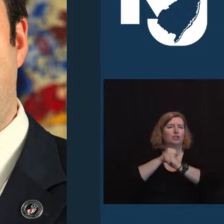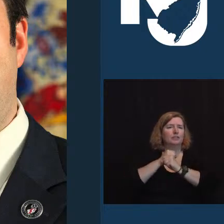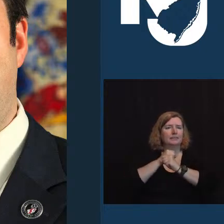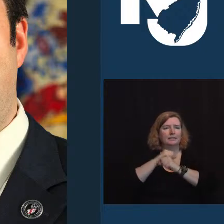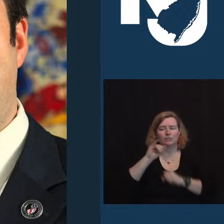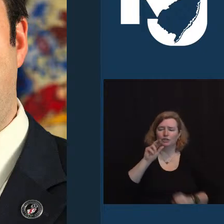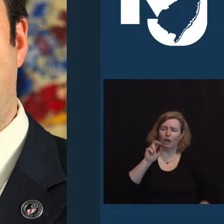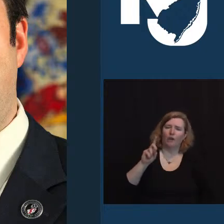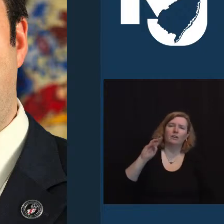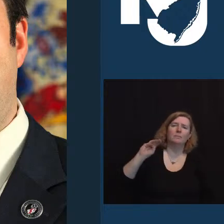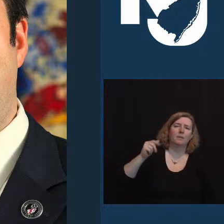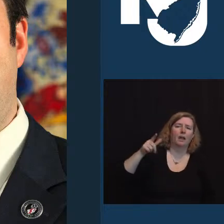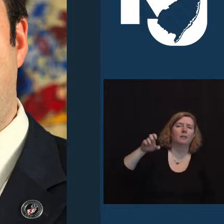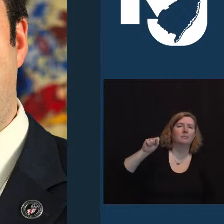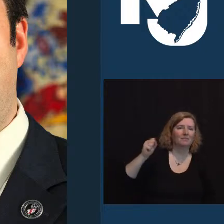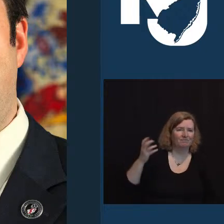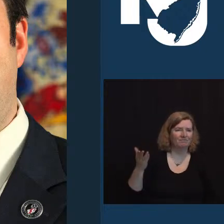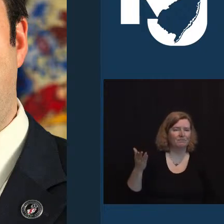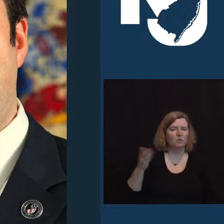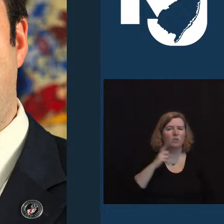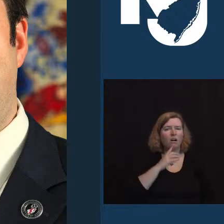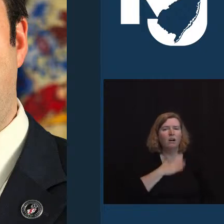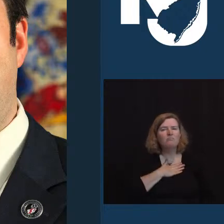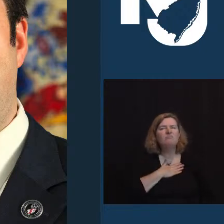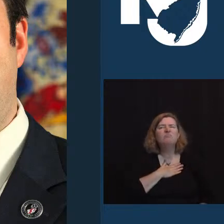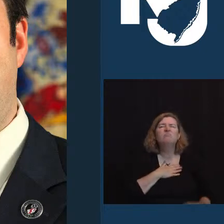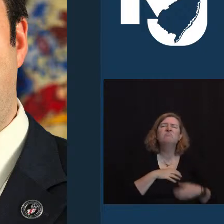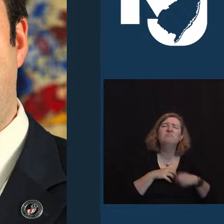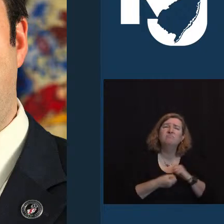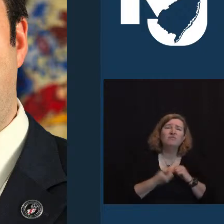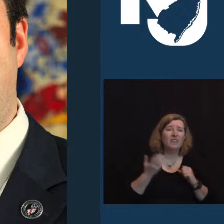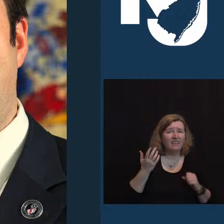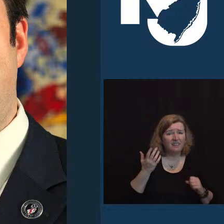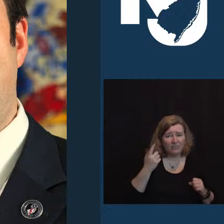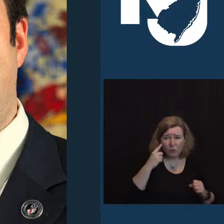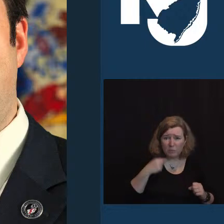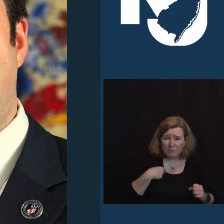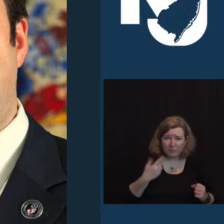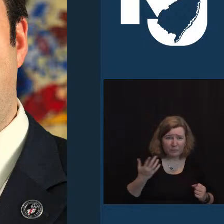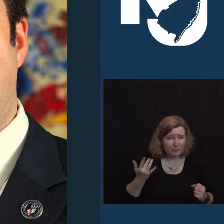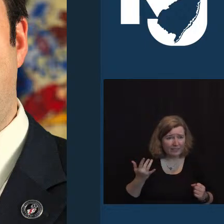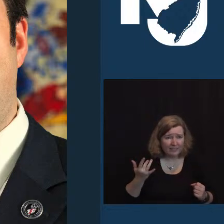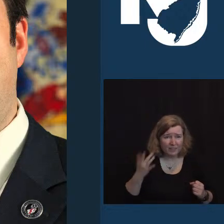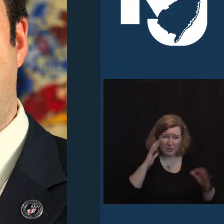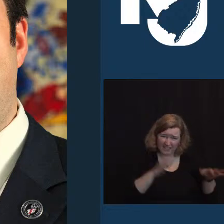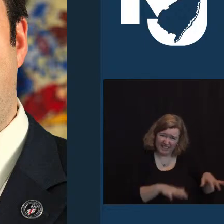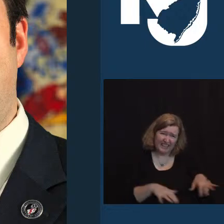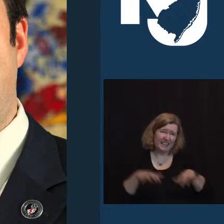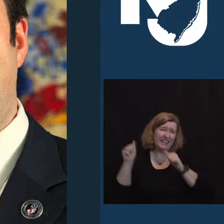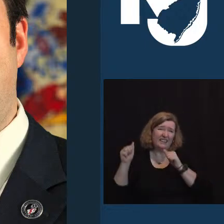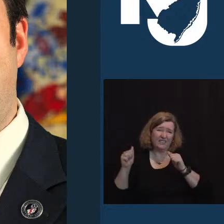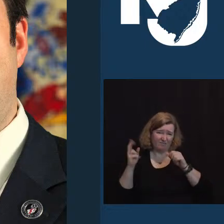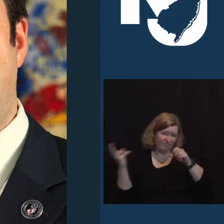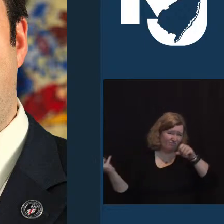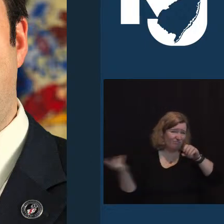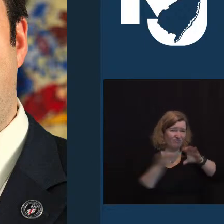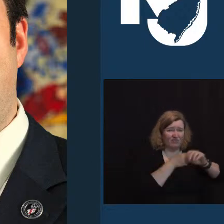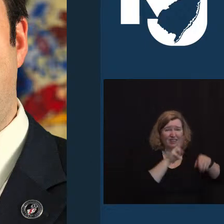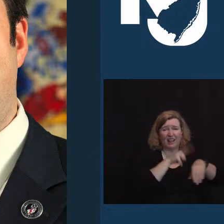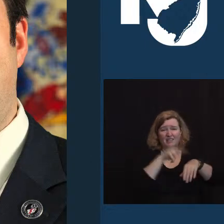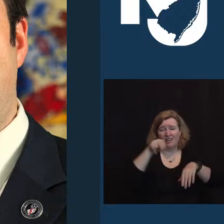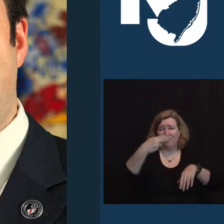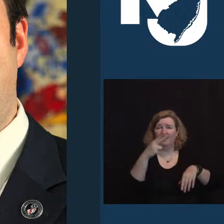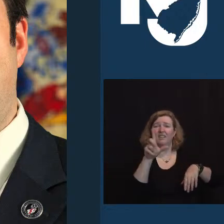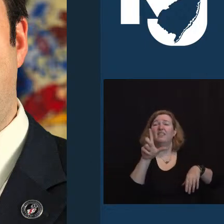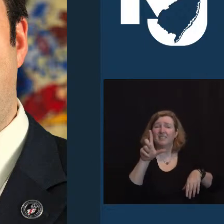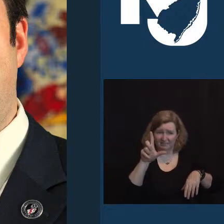also with great optimism for his future, that he will be leaving us to join the National Hockey League as not as